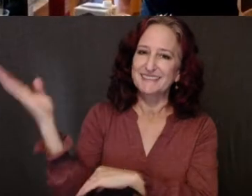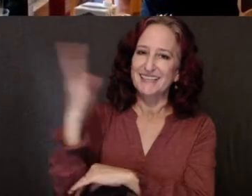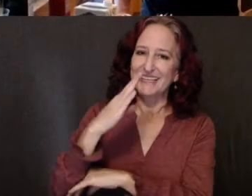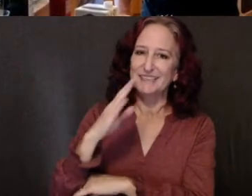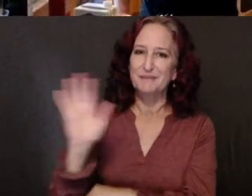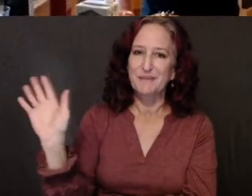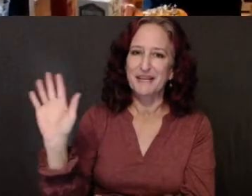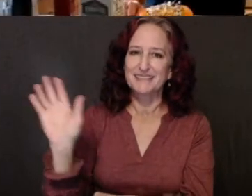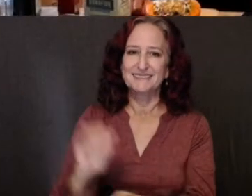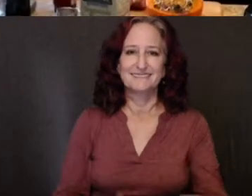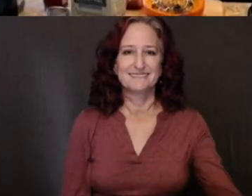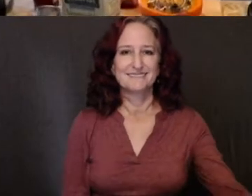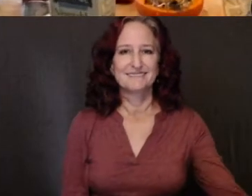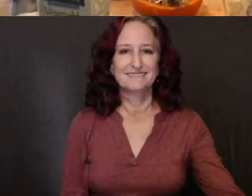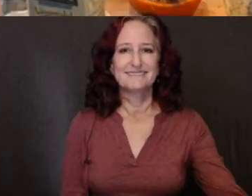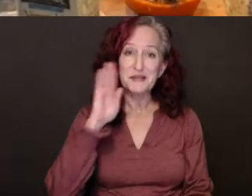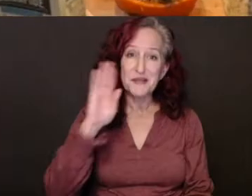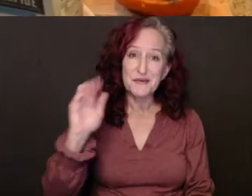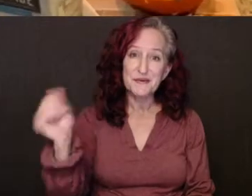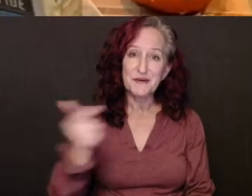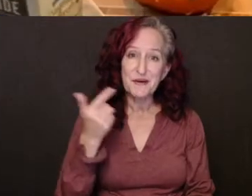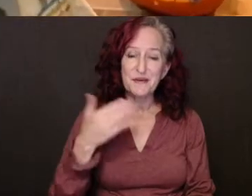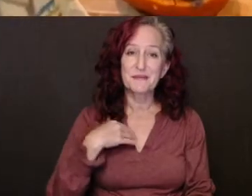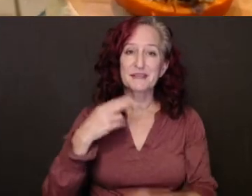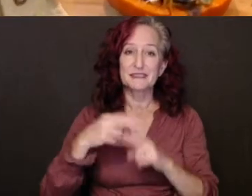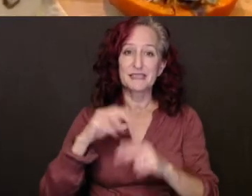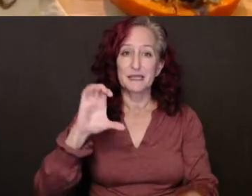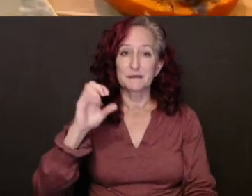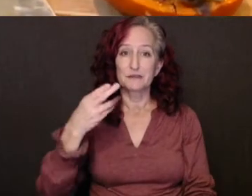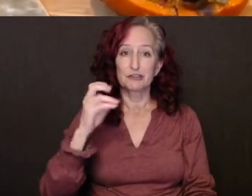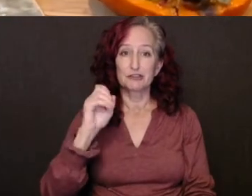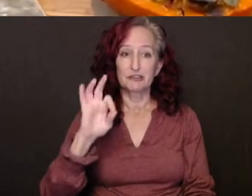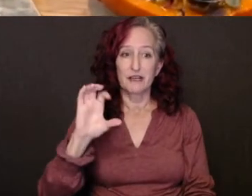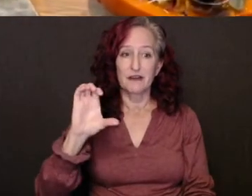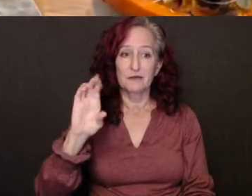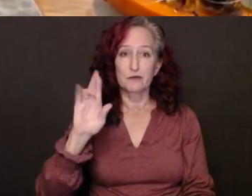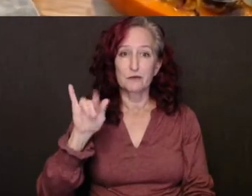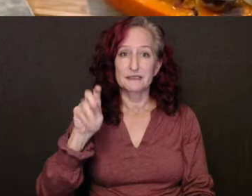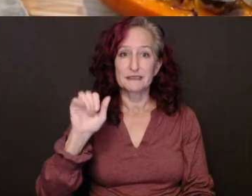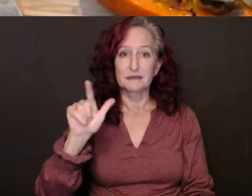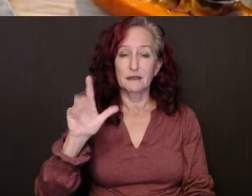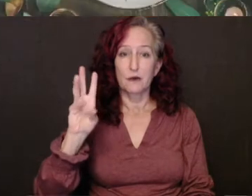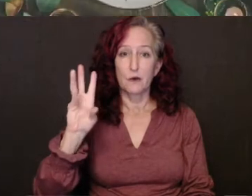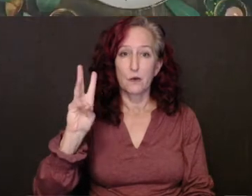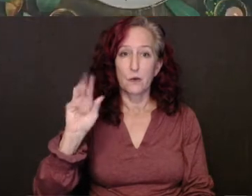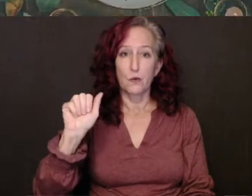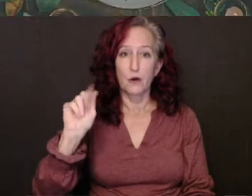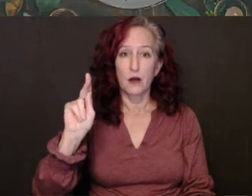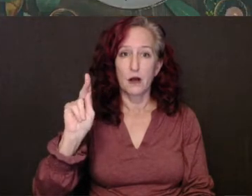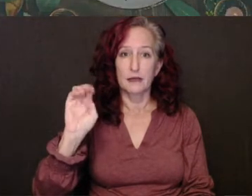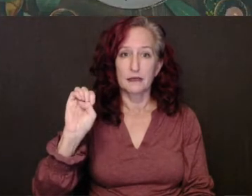happy Thanksgiving and happy holidays. You too. Have a great day. Bye.